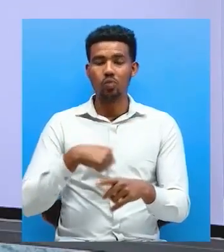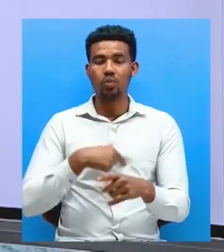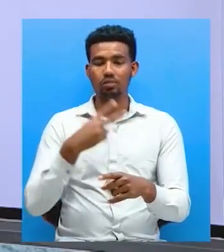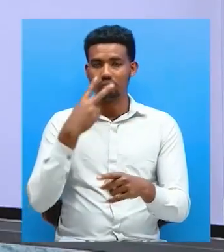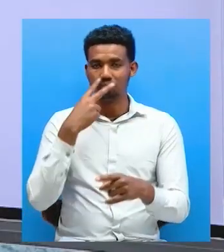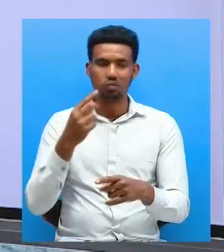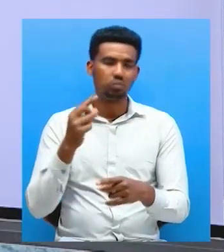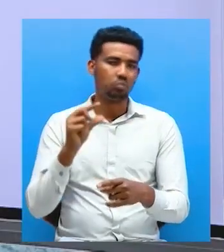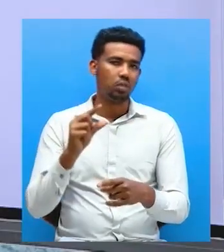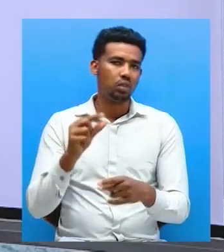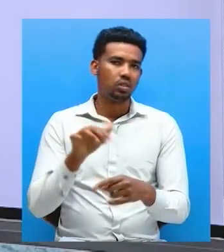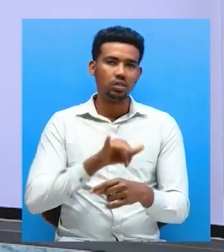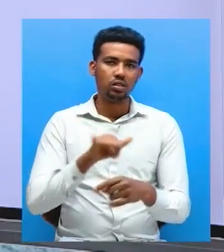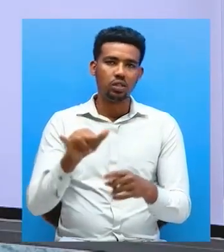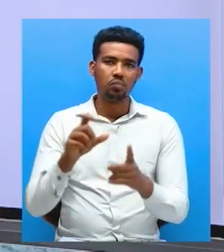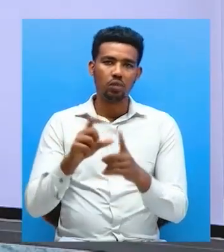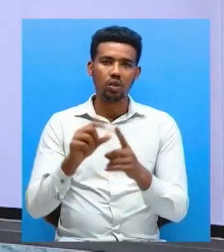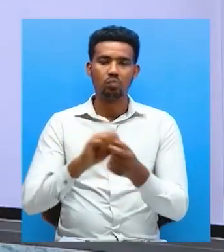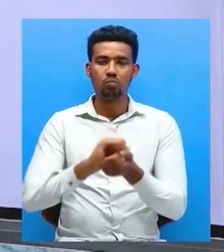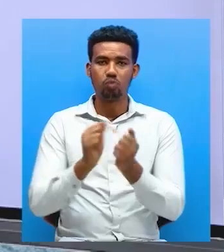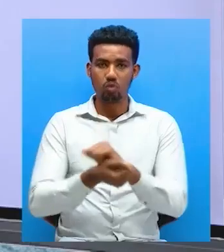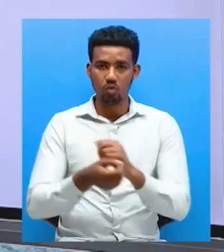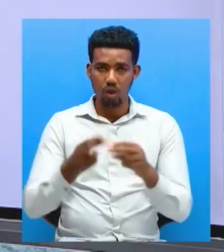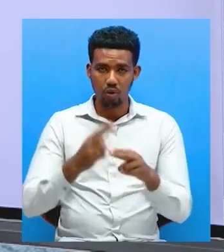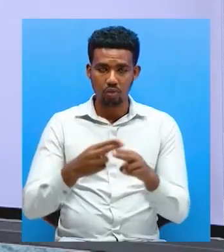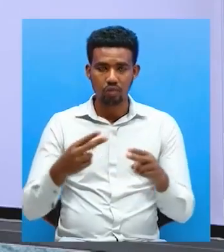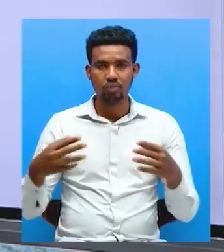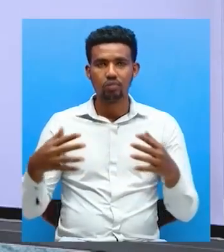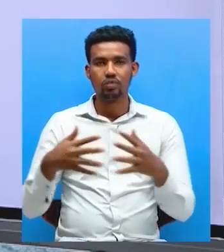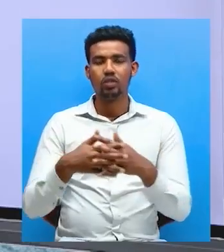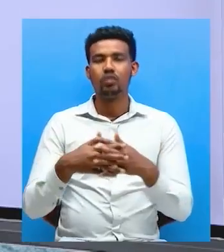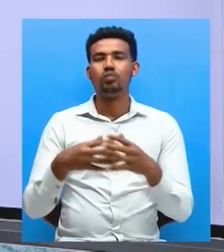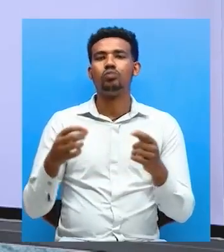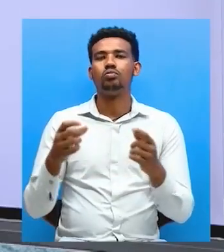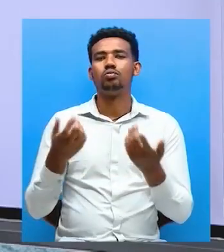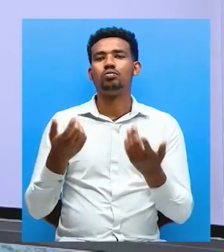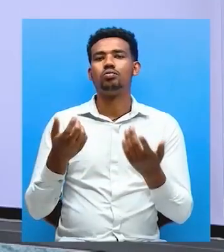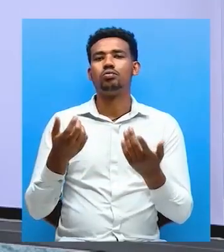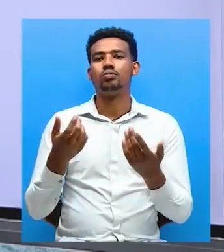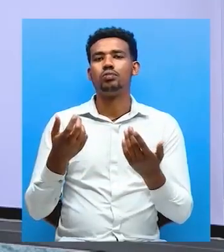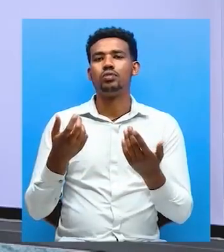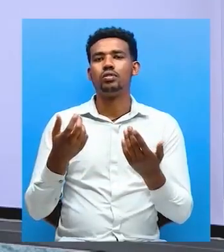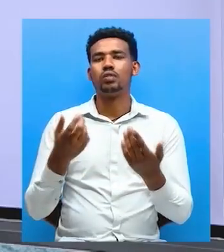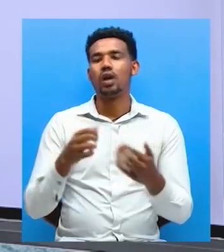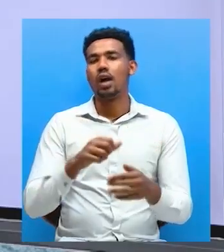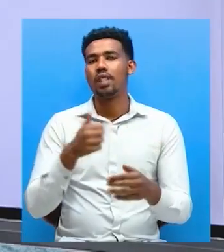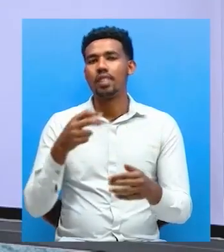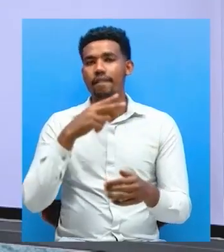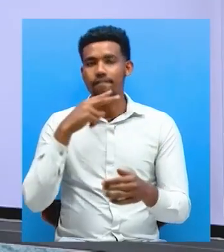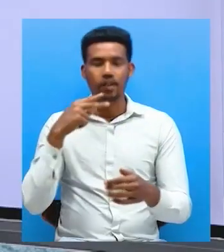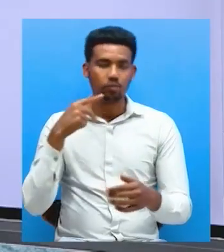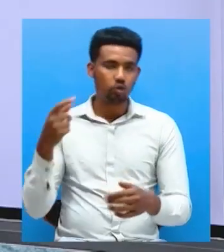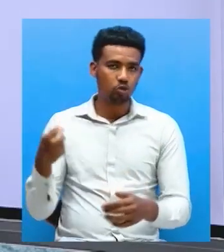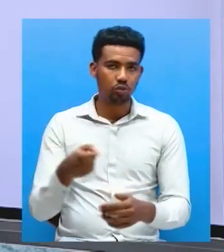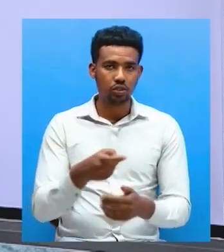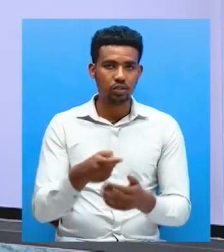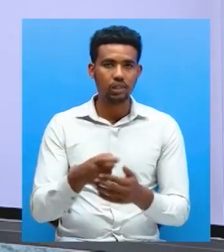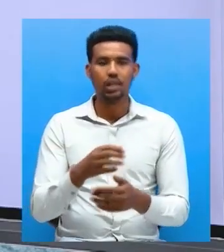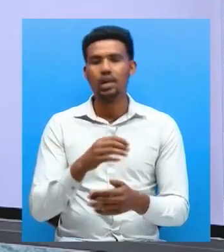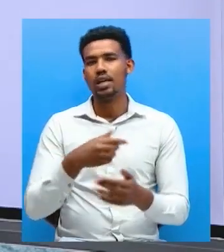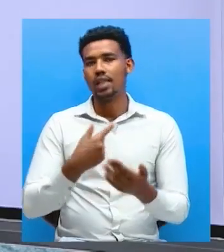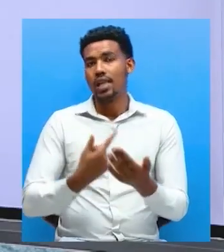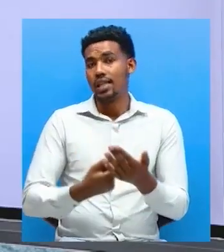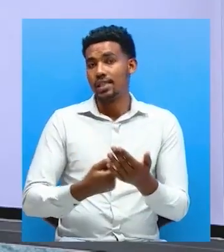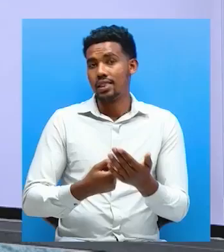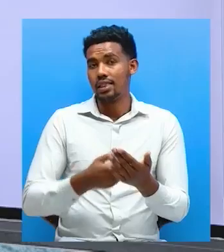some words like pronoun words related with what? Some other verb to be's. It